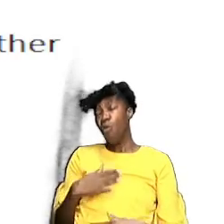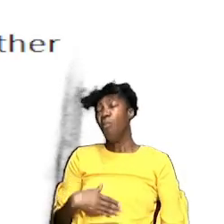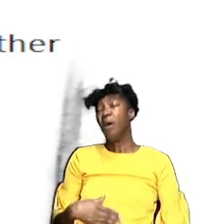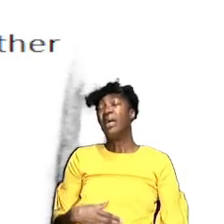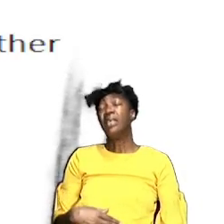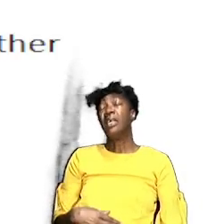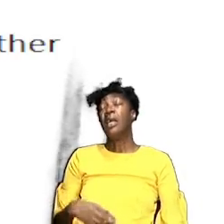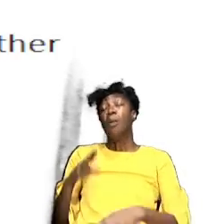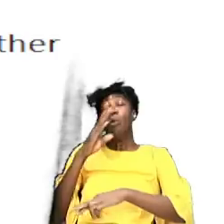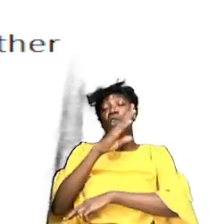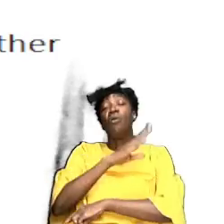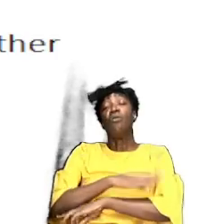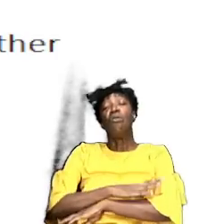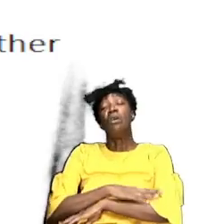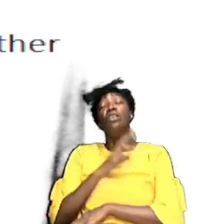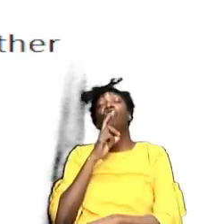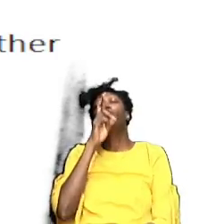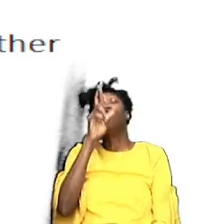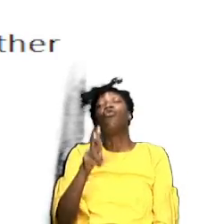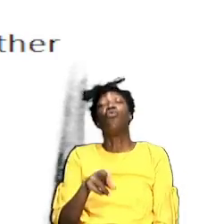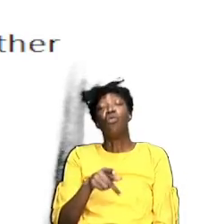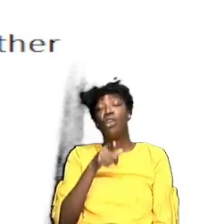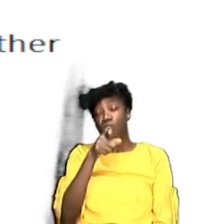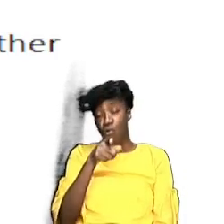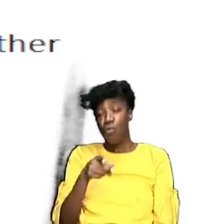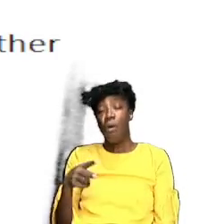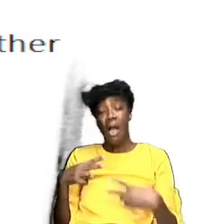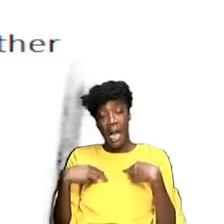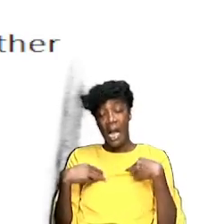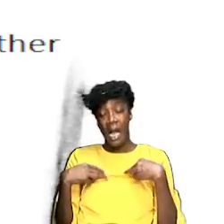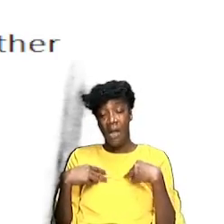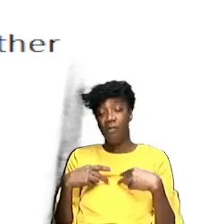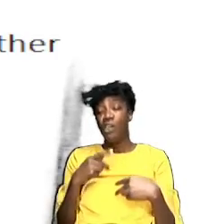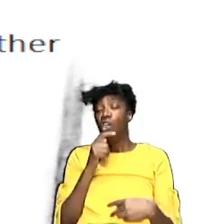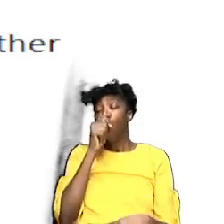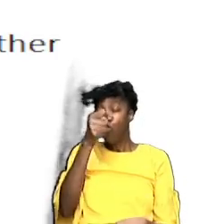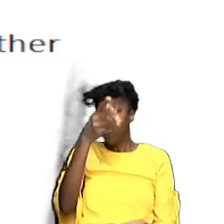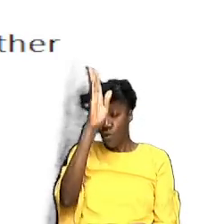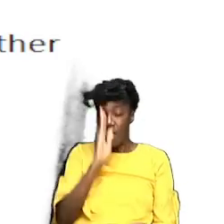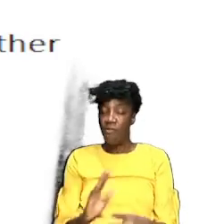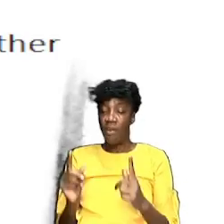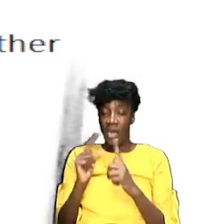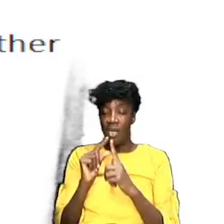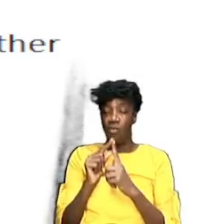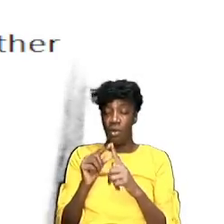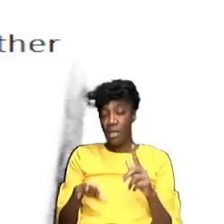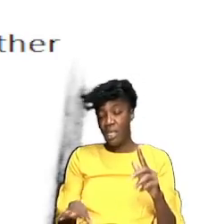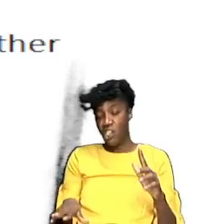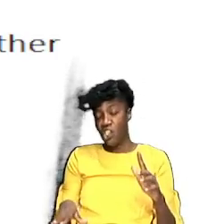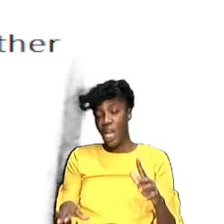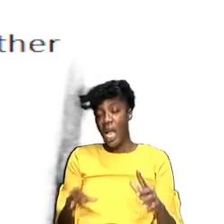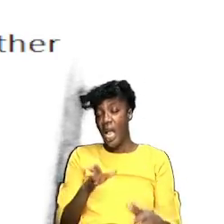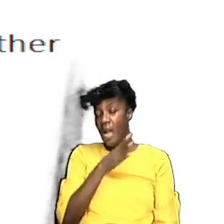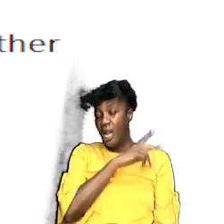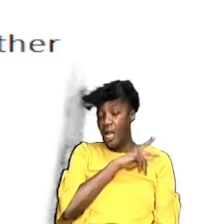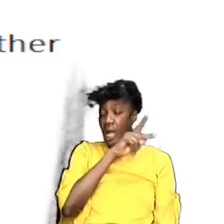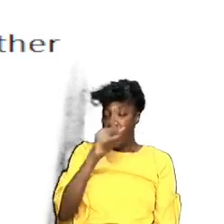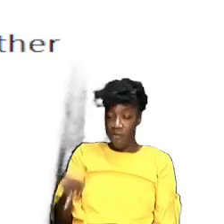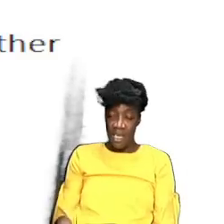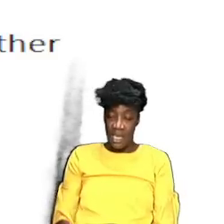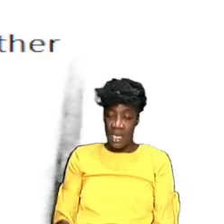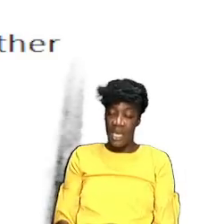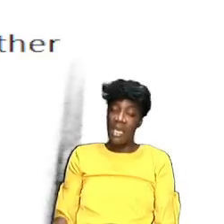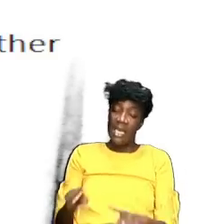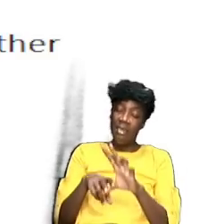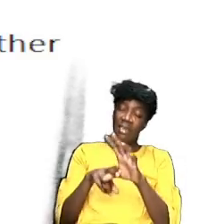we can rest assured that we have the truth of God's word, that I am a son of God, that I'm a child of the King, that I'm seated in heavenly